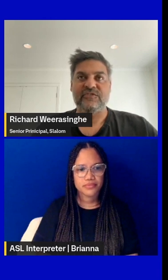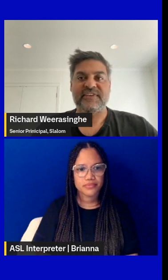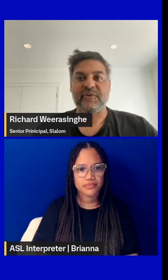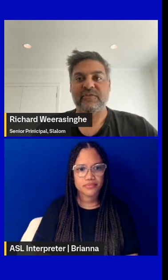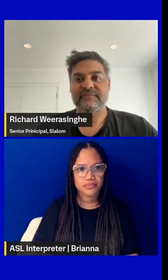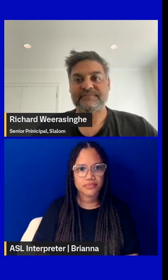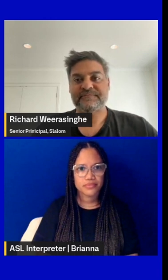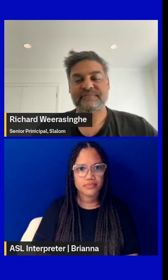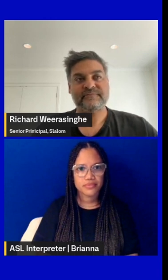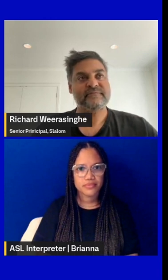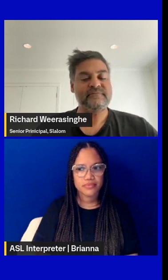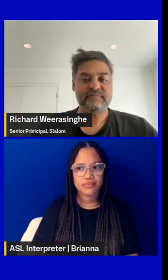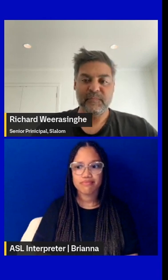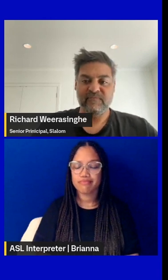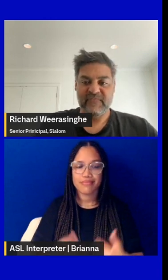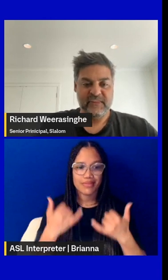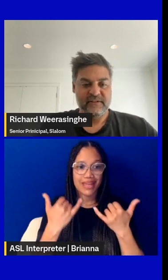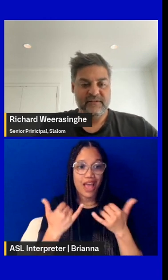into the demo.